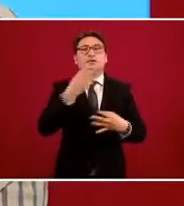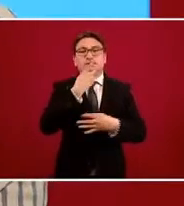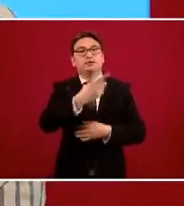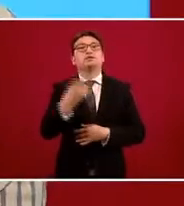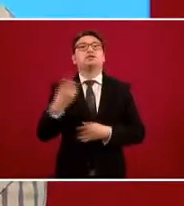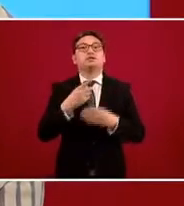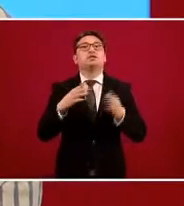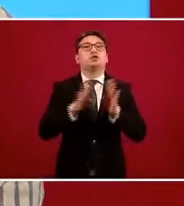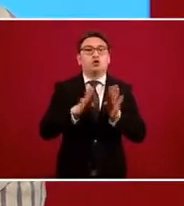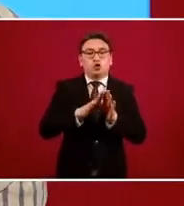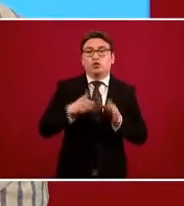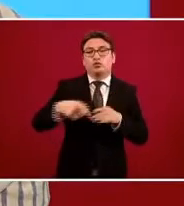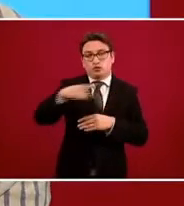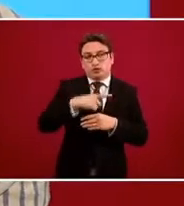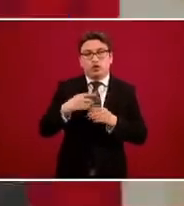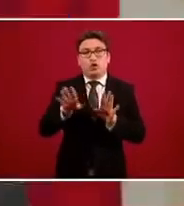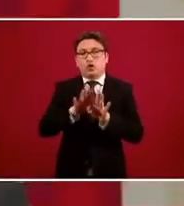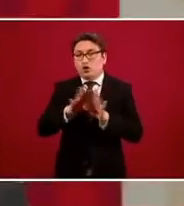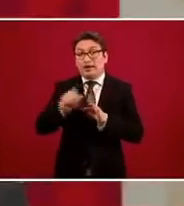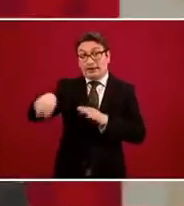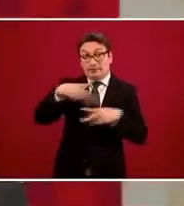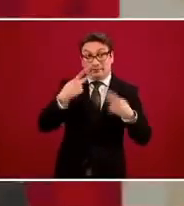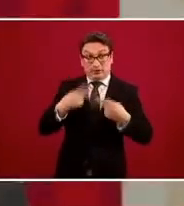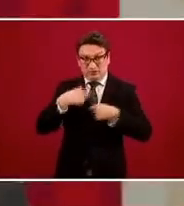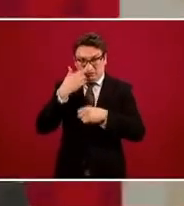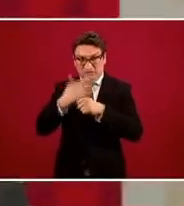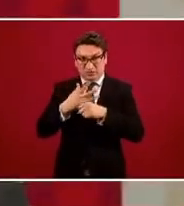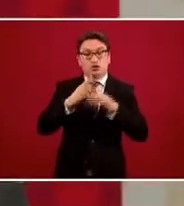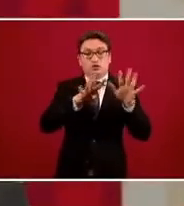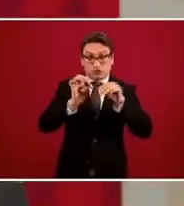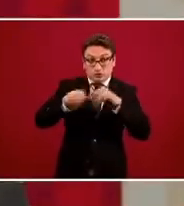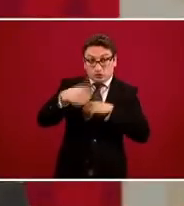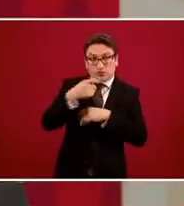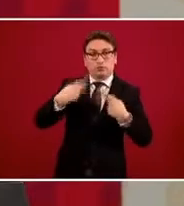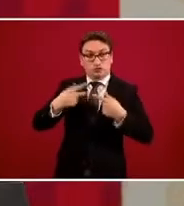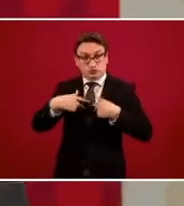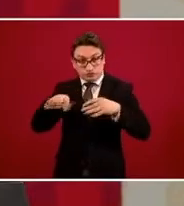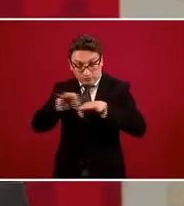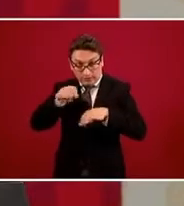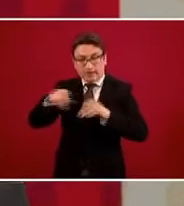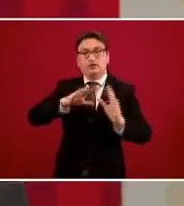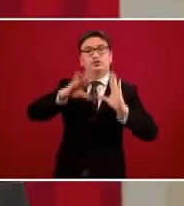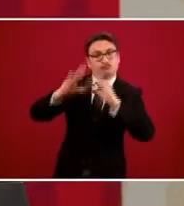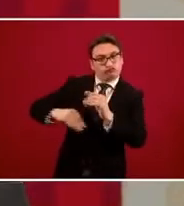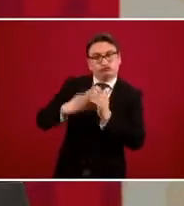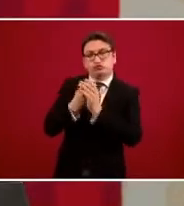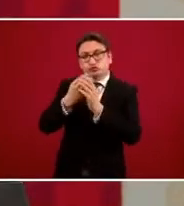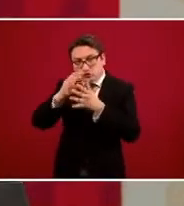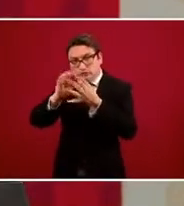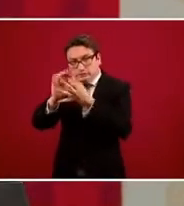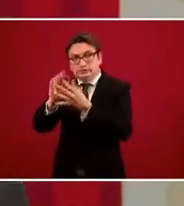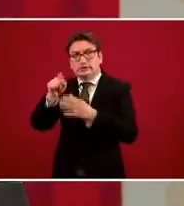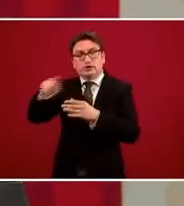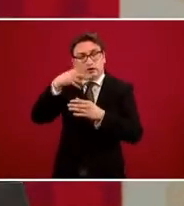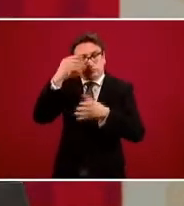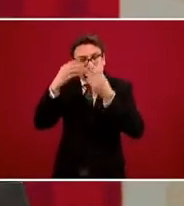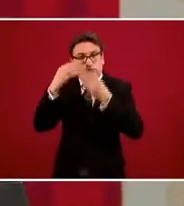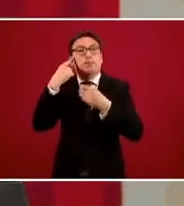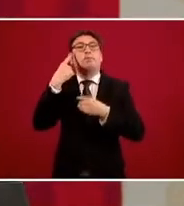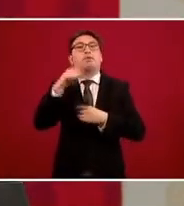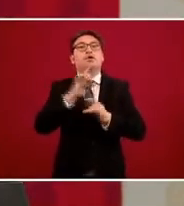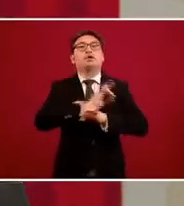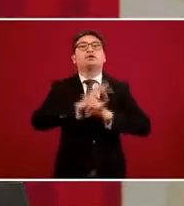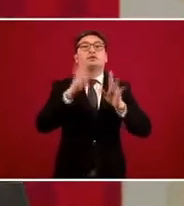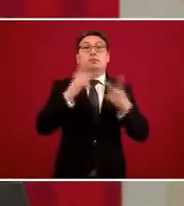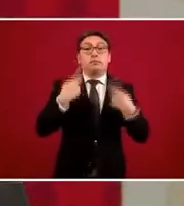of months ago, there's been a protocol of training to the personnel that works taking the calls from